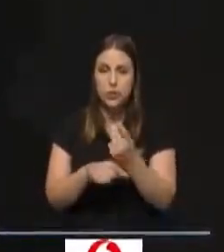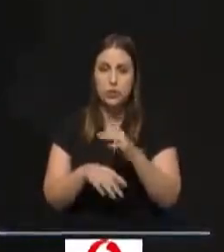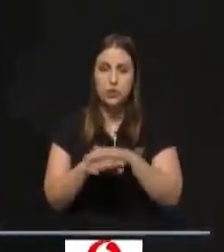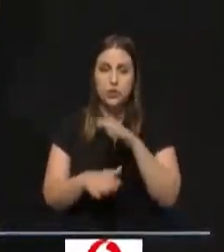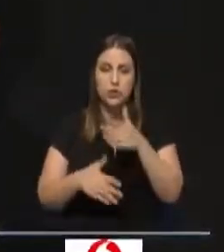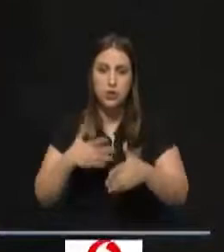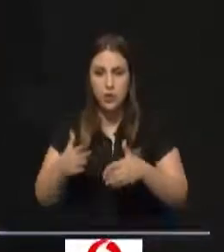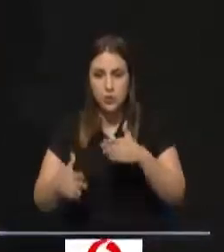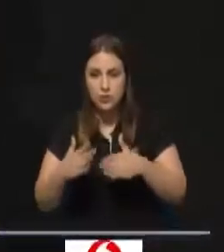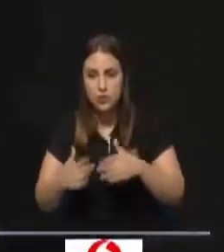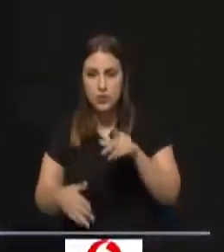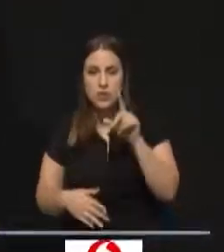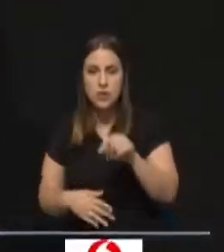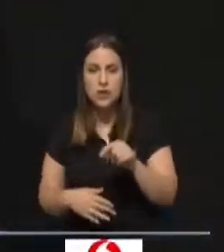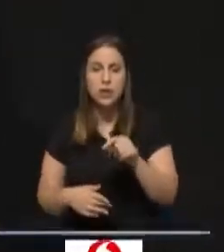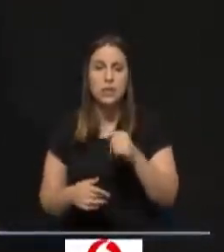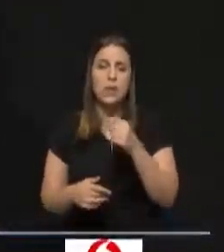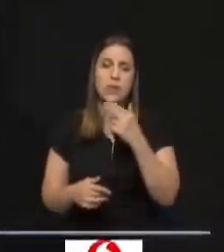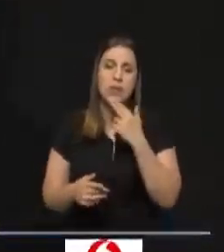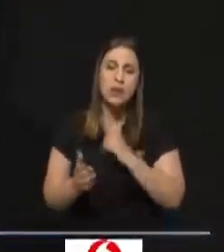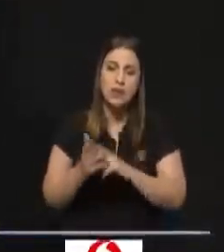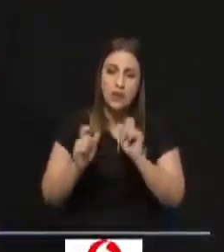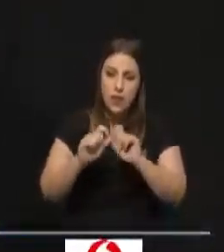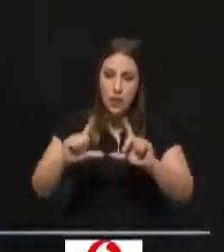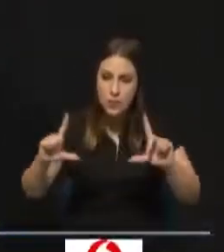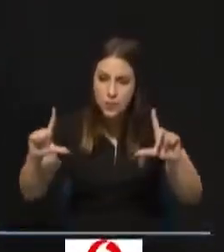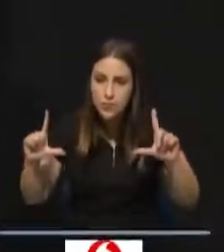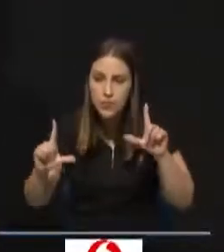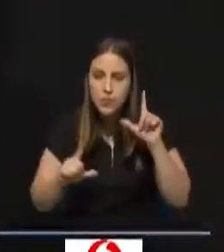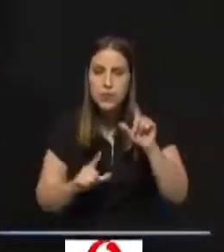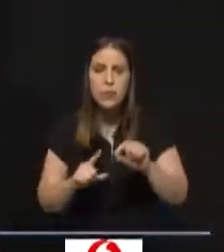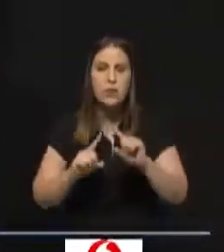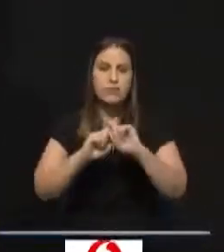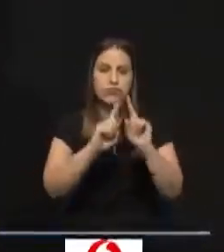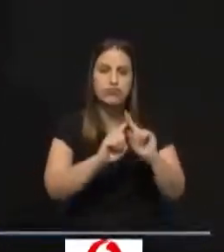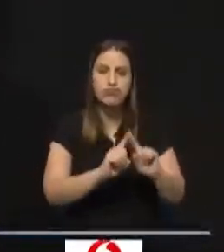allow us to